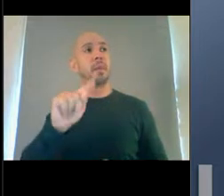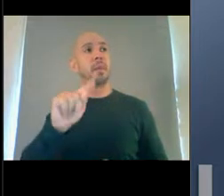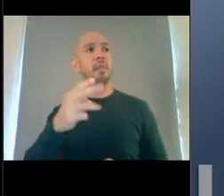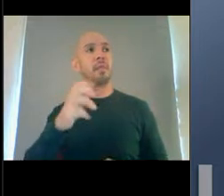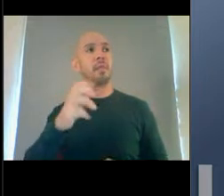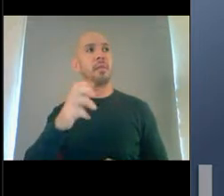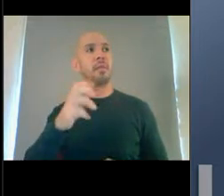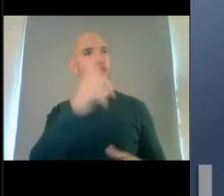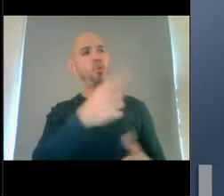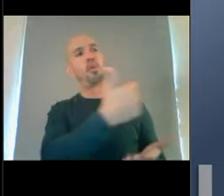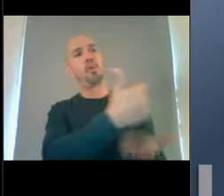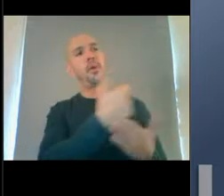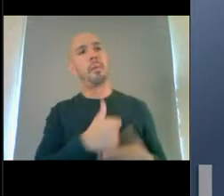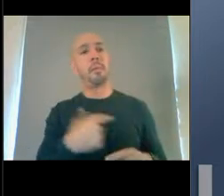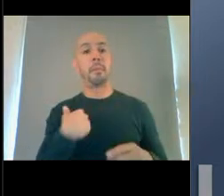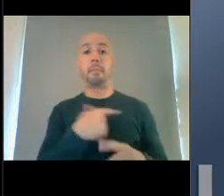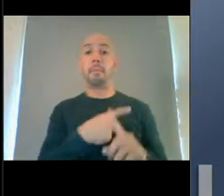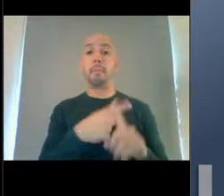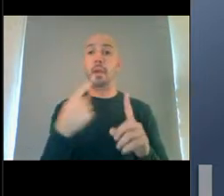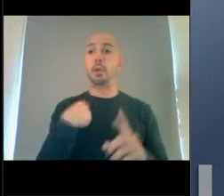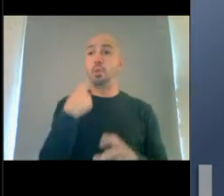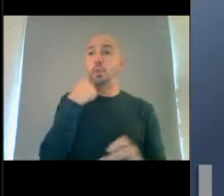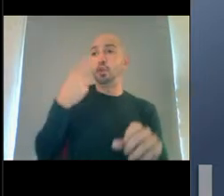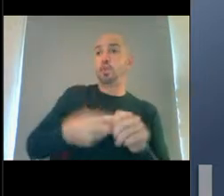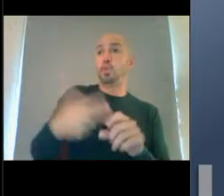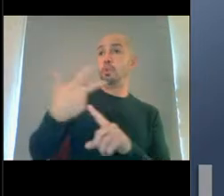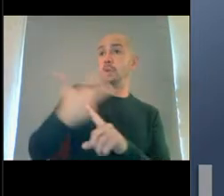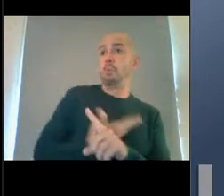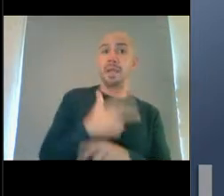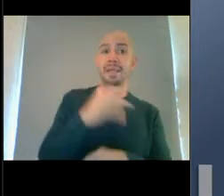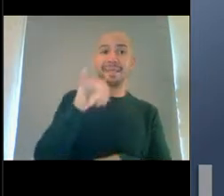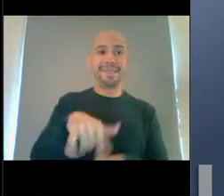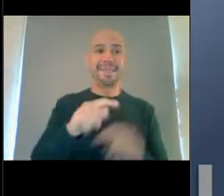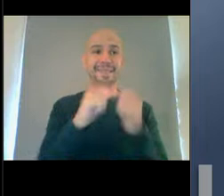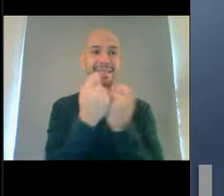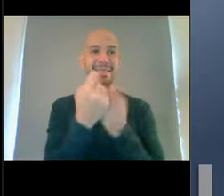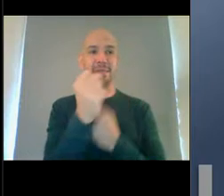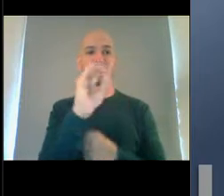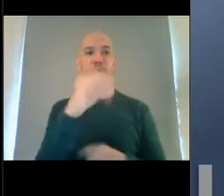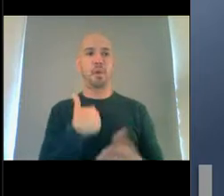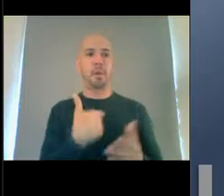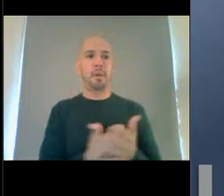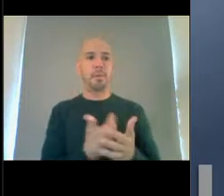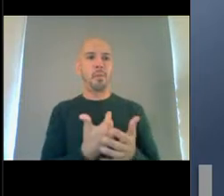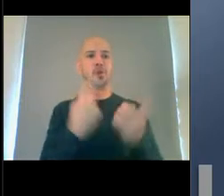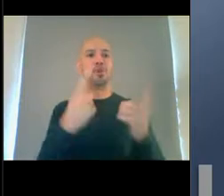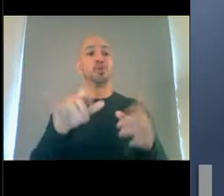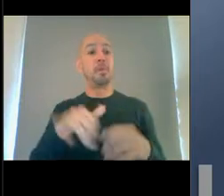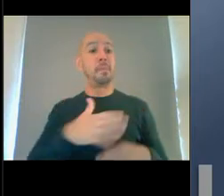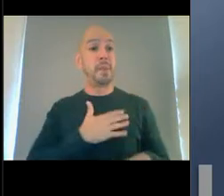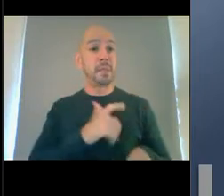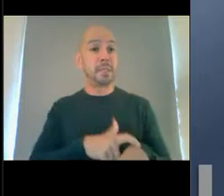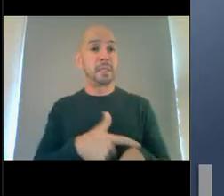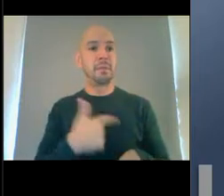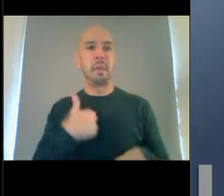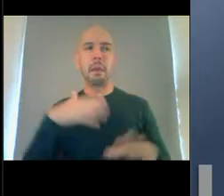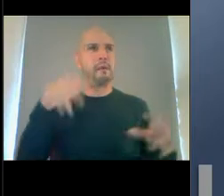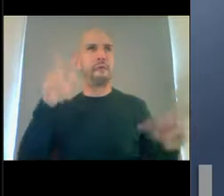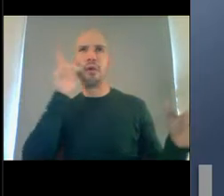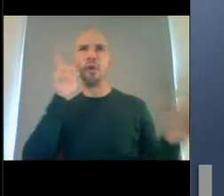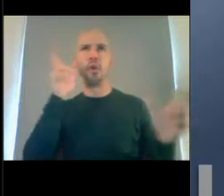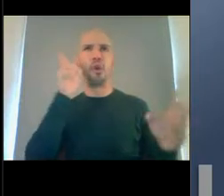program team for only three months now um so i'm new during that time um i haven't heard a